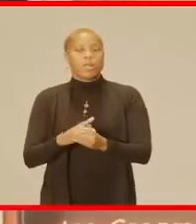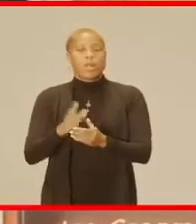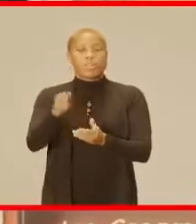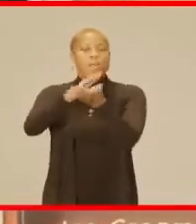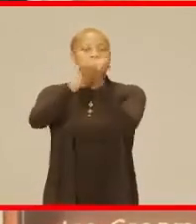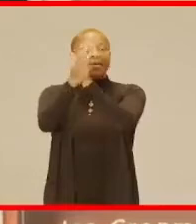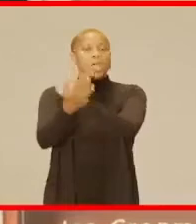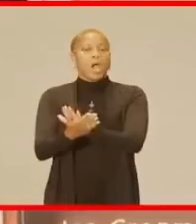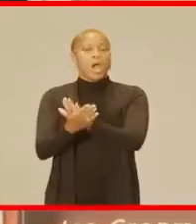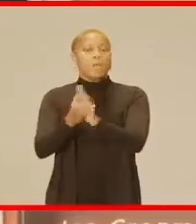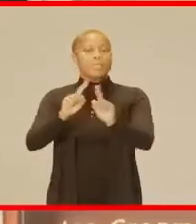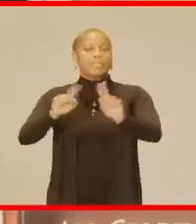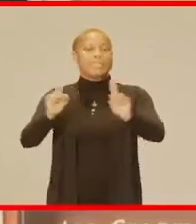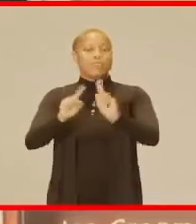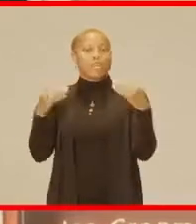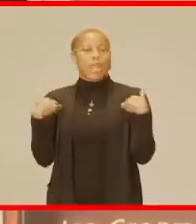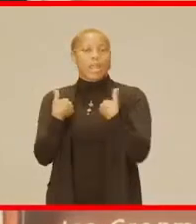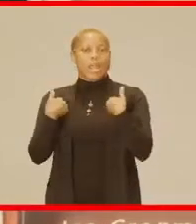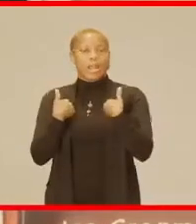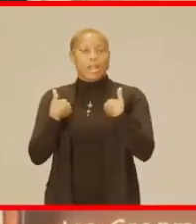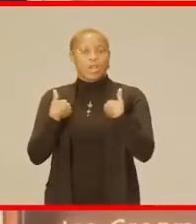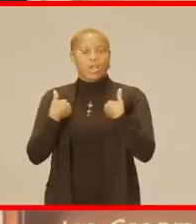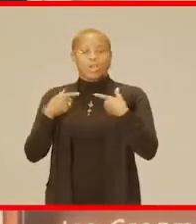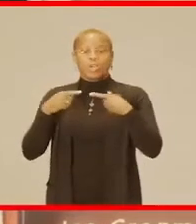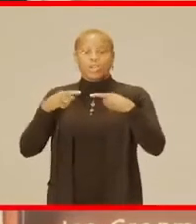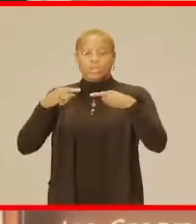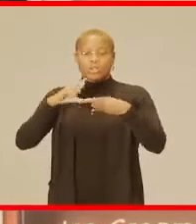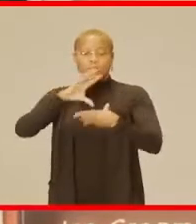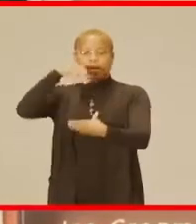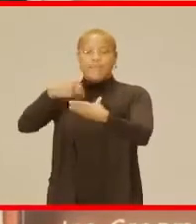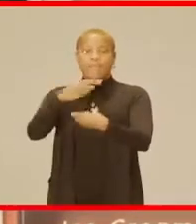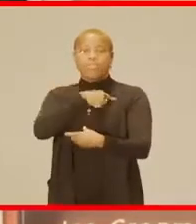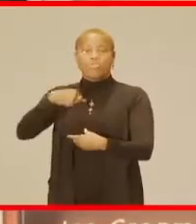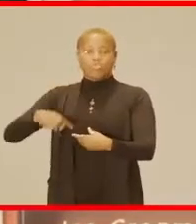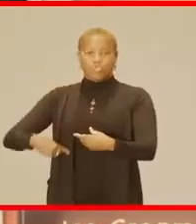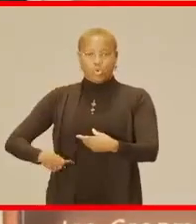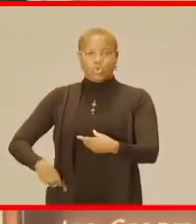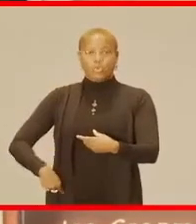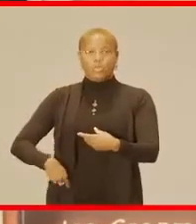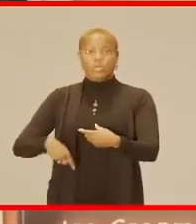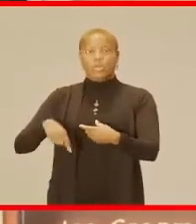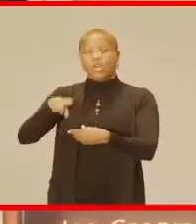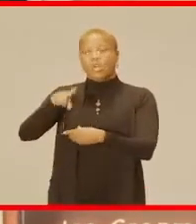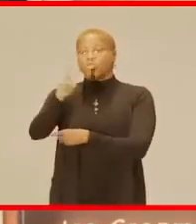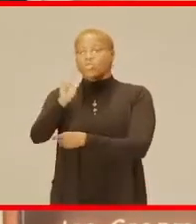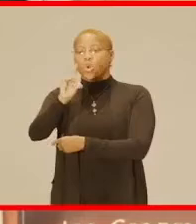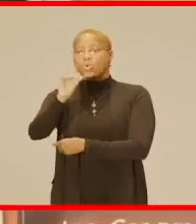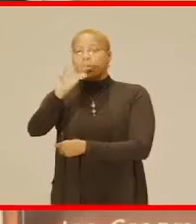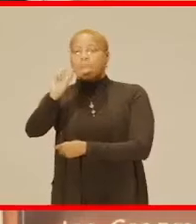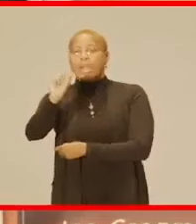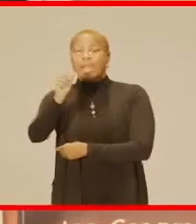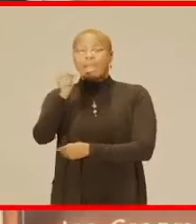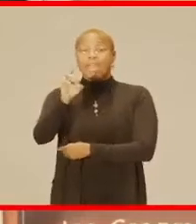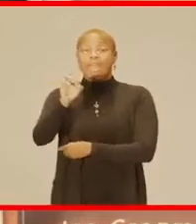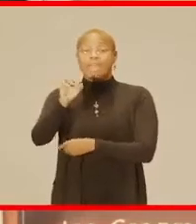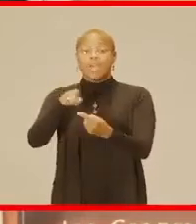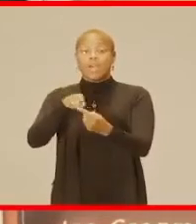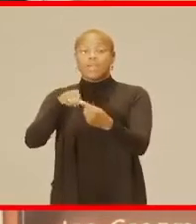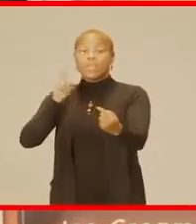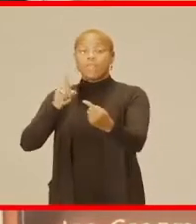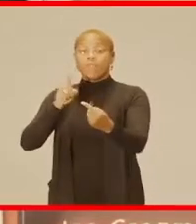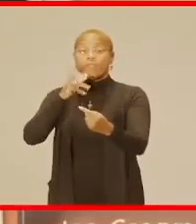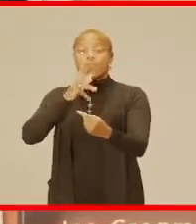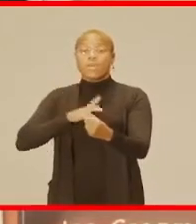different animals in the Chinese zodiac if they are hugged by someone of a different gender than theirs.